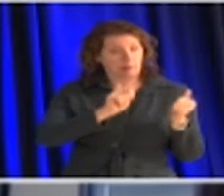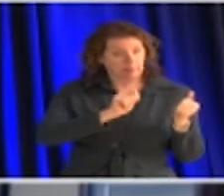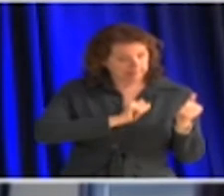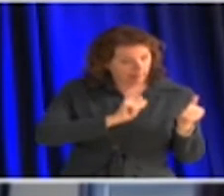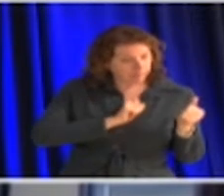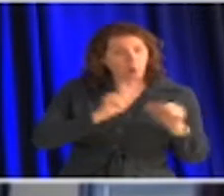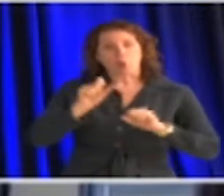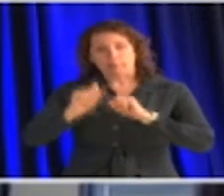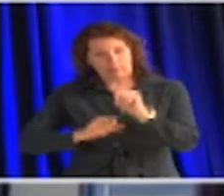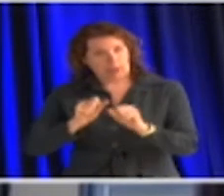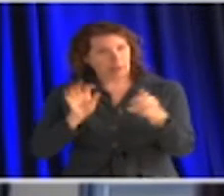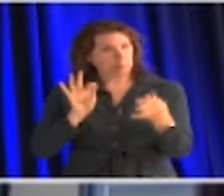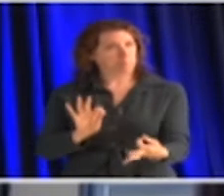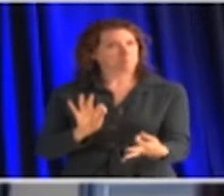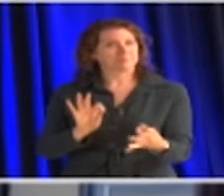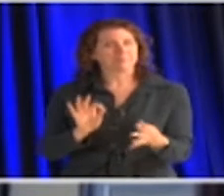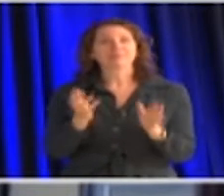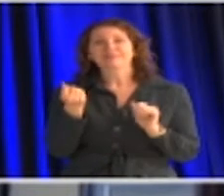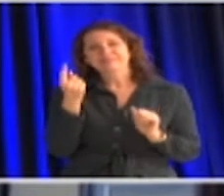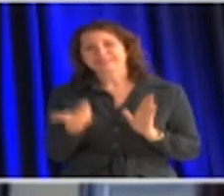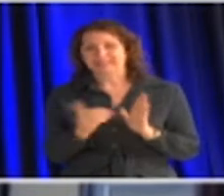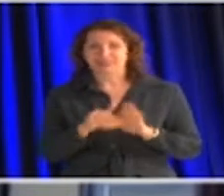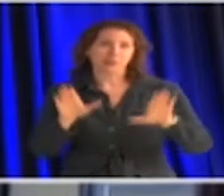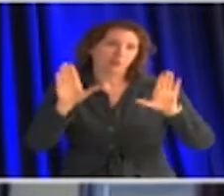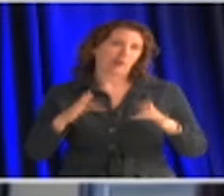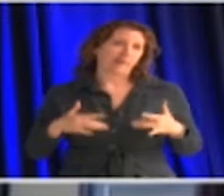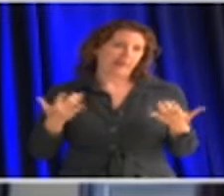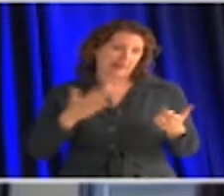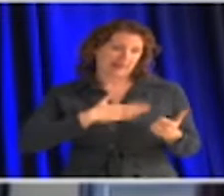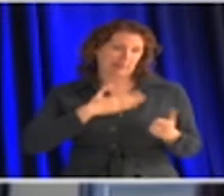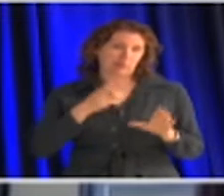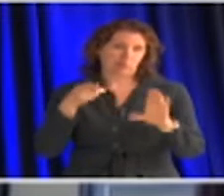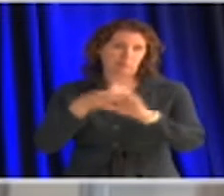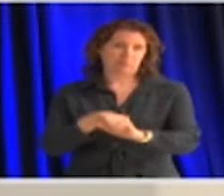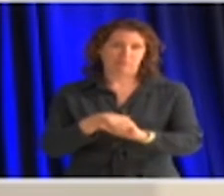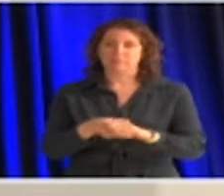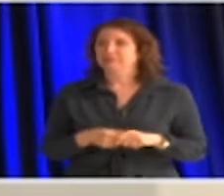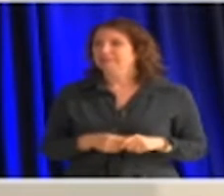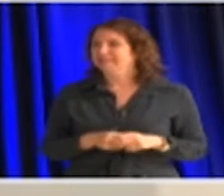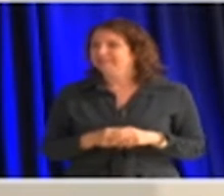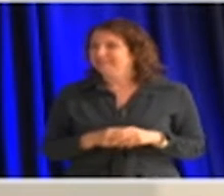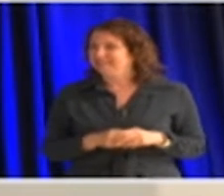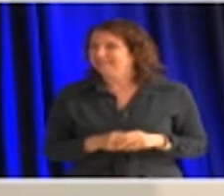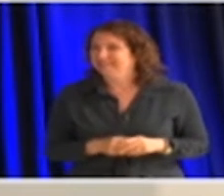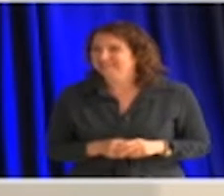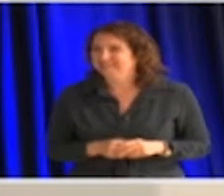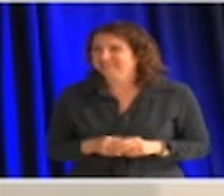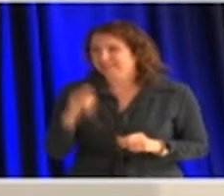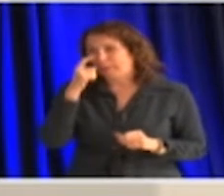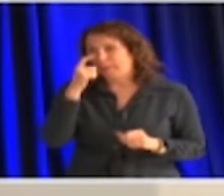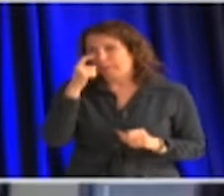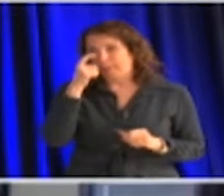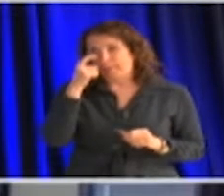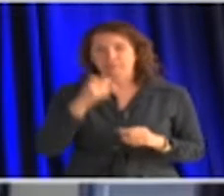myself. And once again, it was a great event, and I was happy to participate. Later that day,